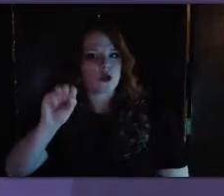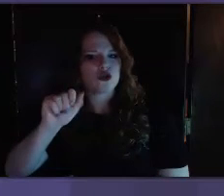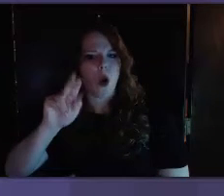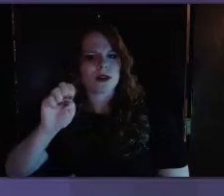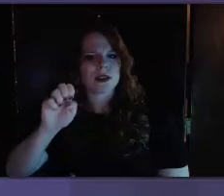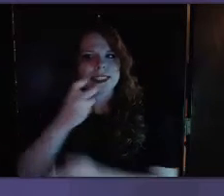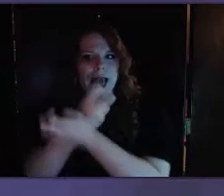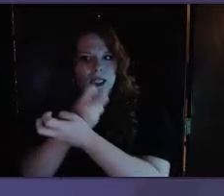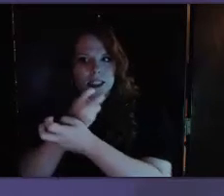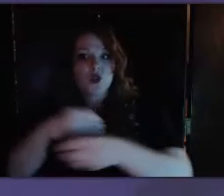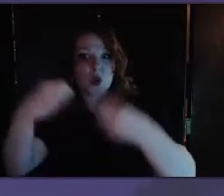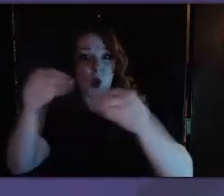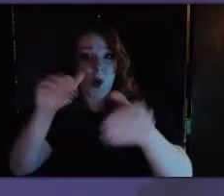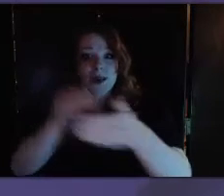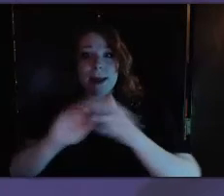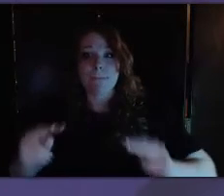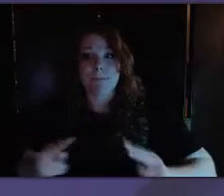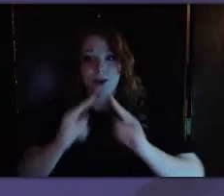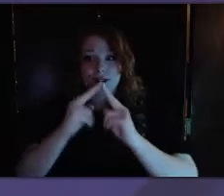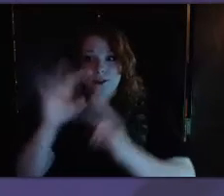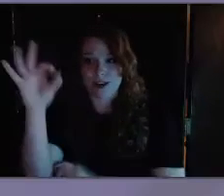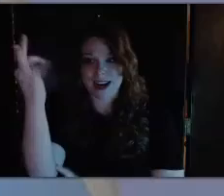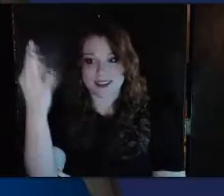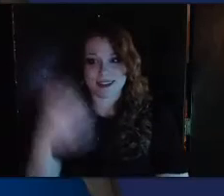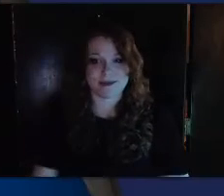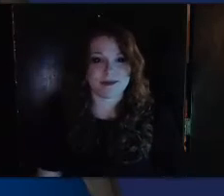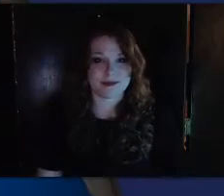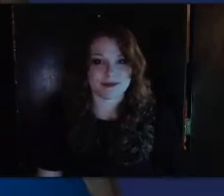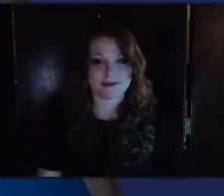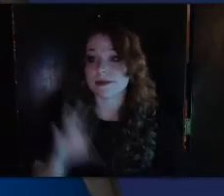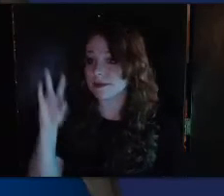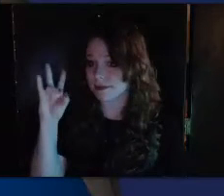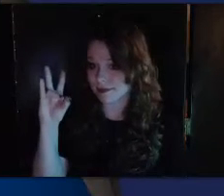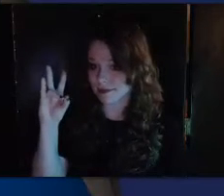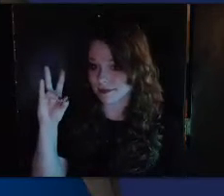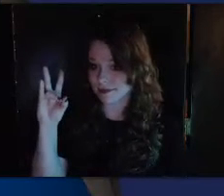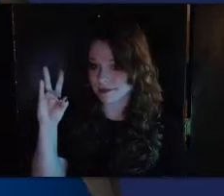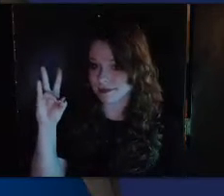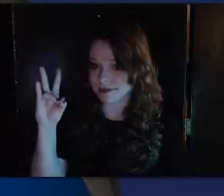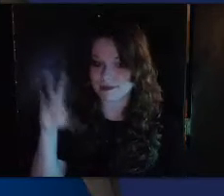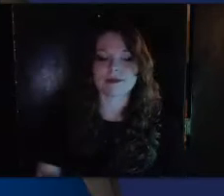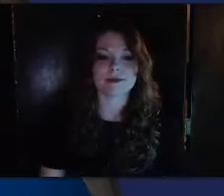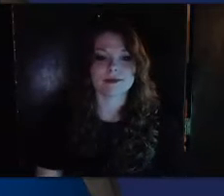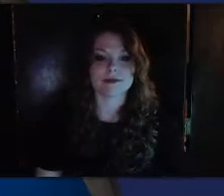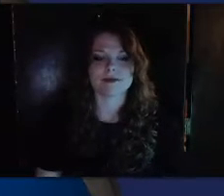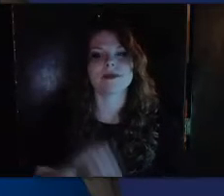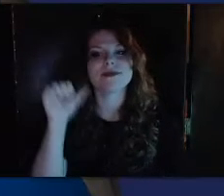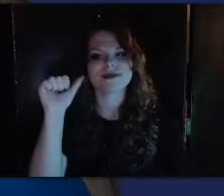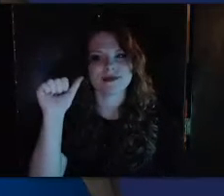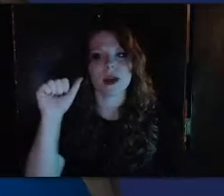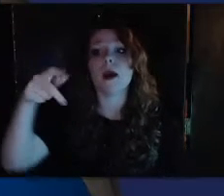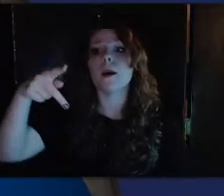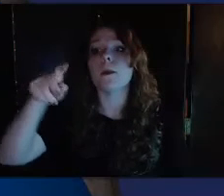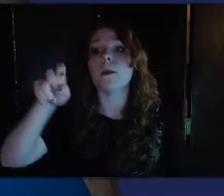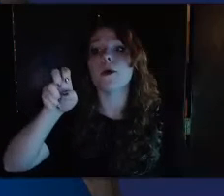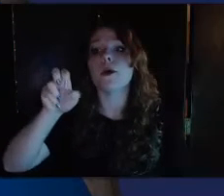skeleton was recently sold in Paris, France. The answer to question 7 is A.